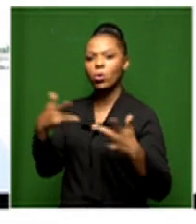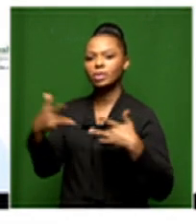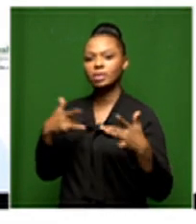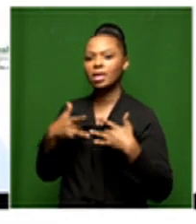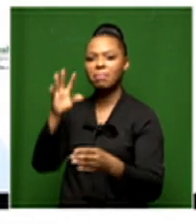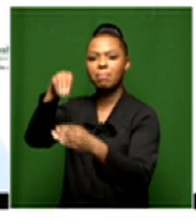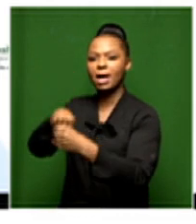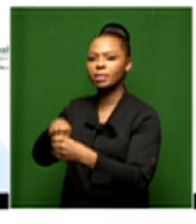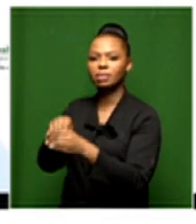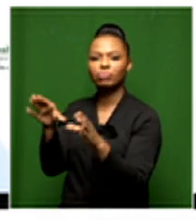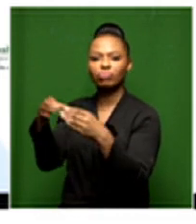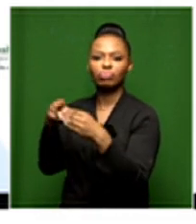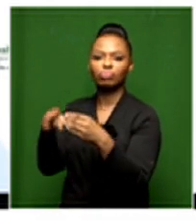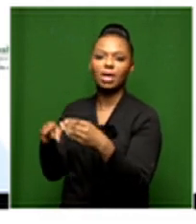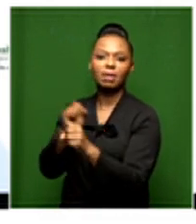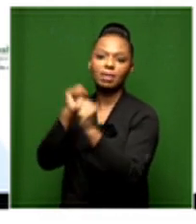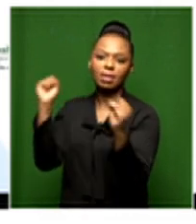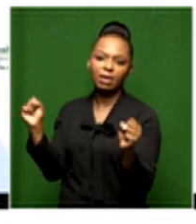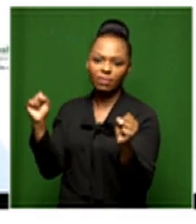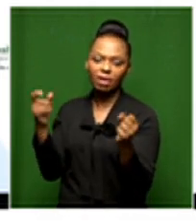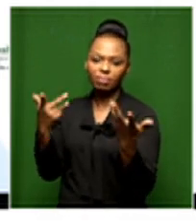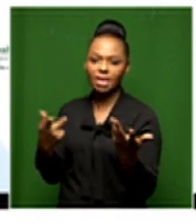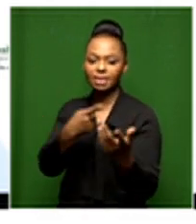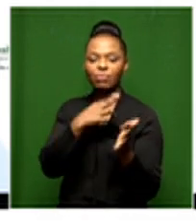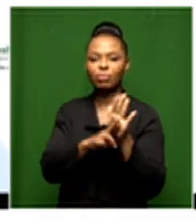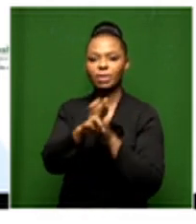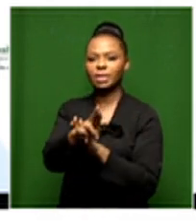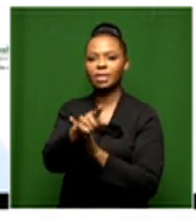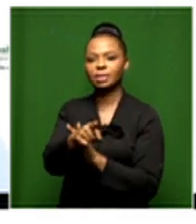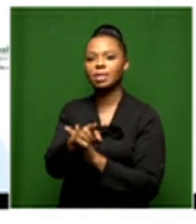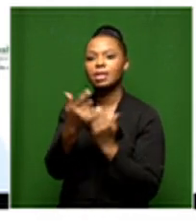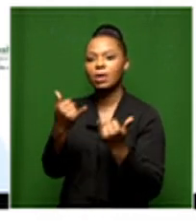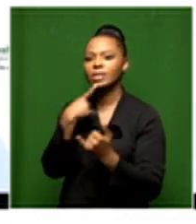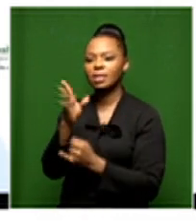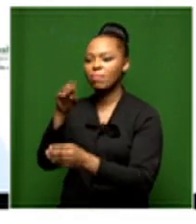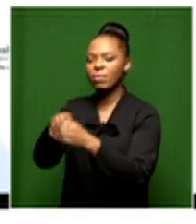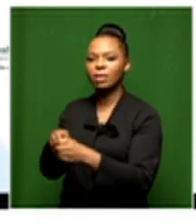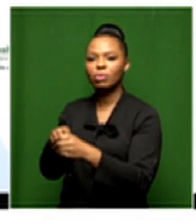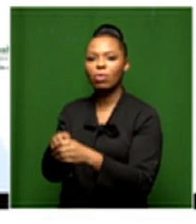not part, their members, they speak on behalf of their members, saying that they were not part of this rollout plan?